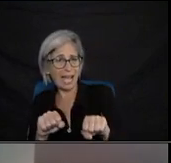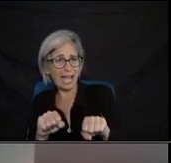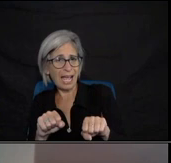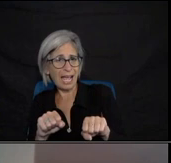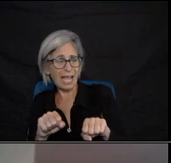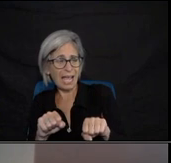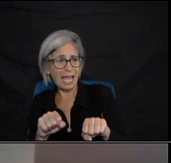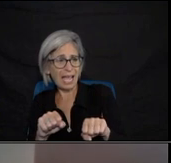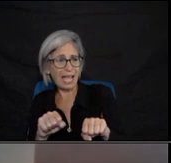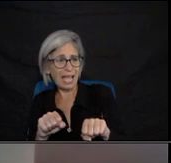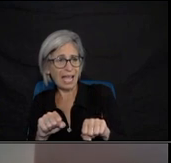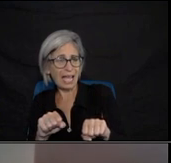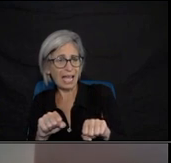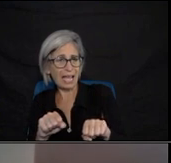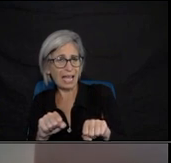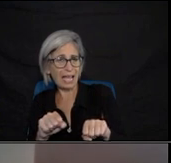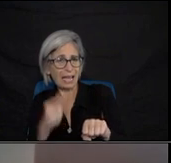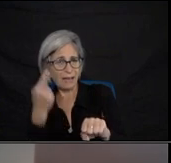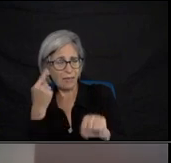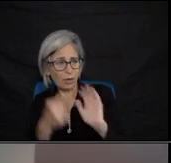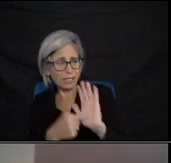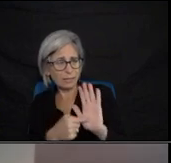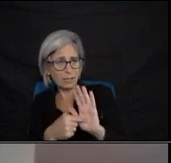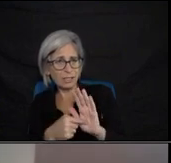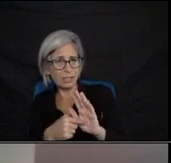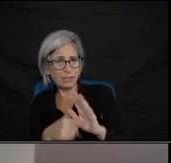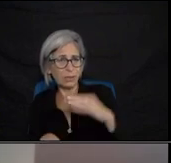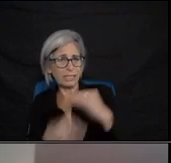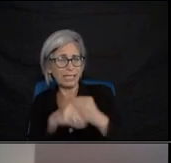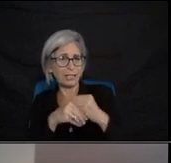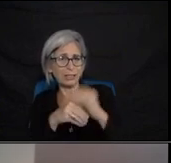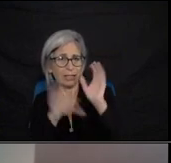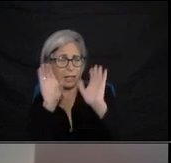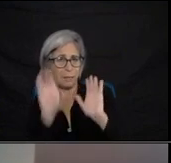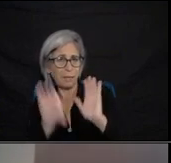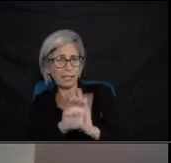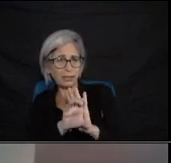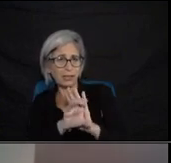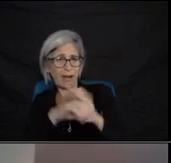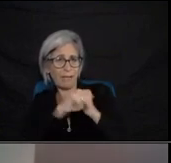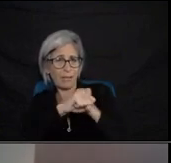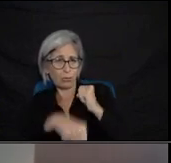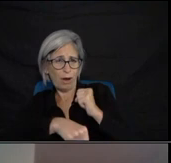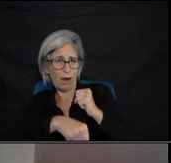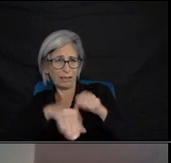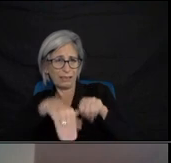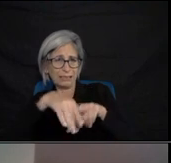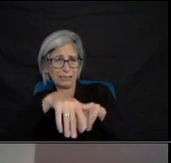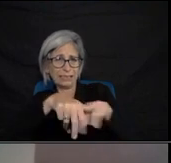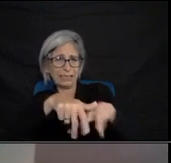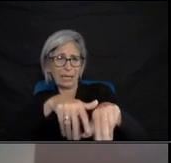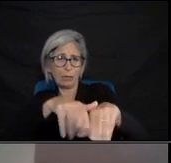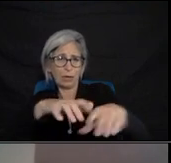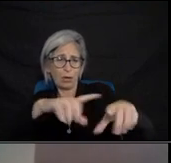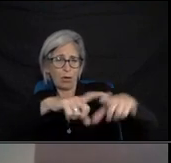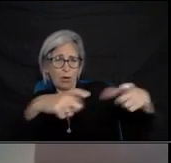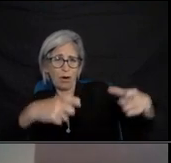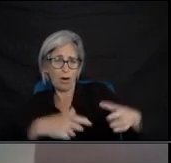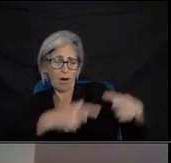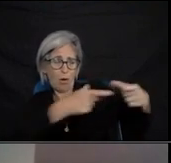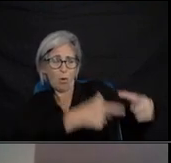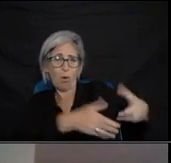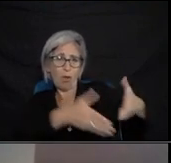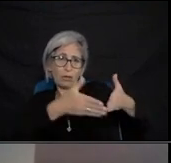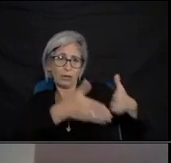but would I be able to, for example, attach a picture of a cracked sidewalk or a pothole and then add the